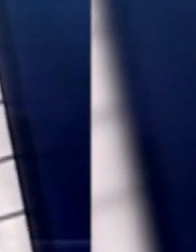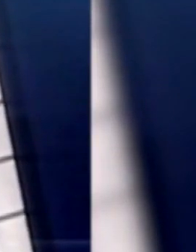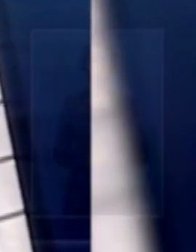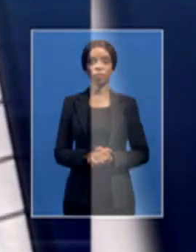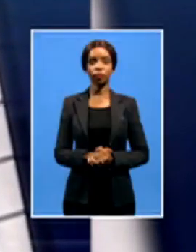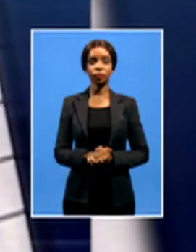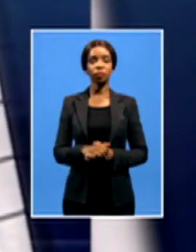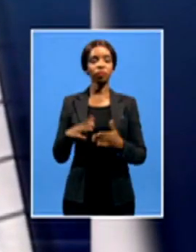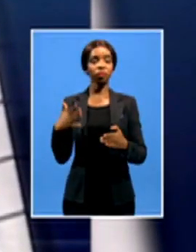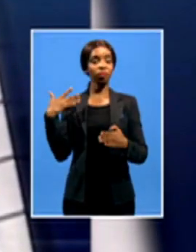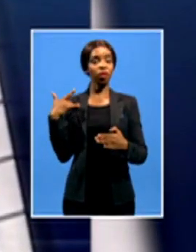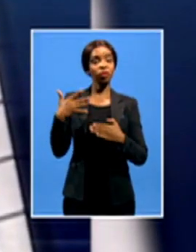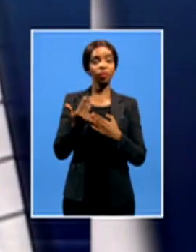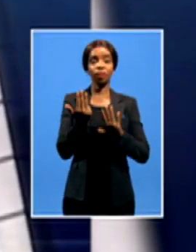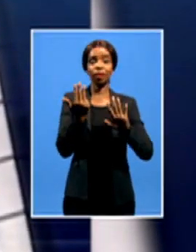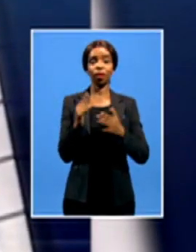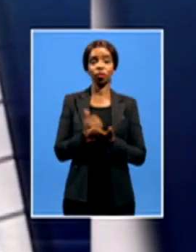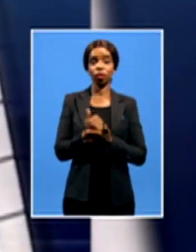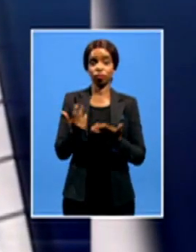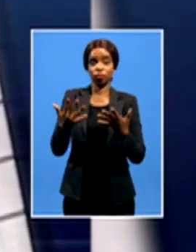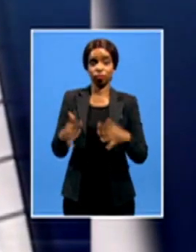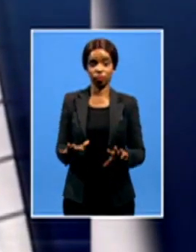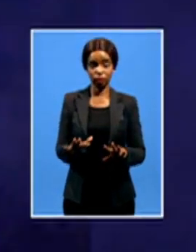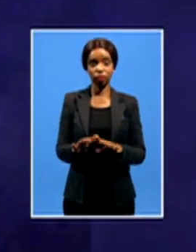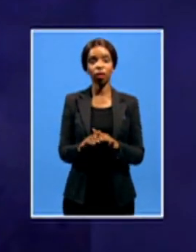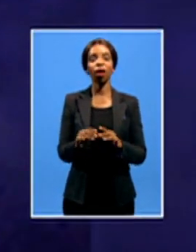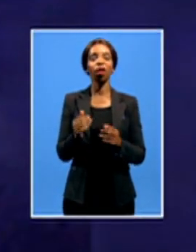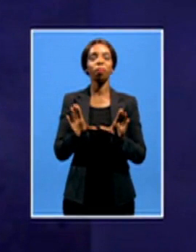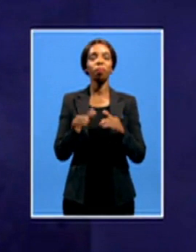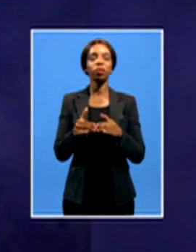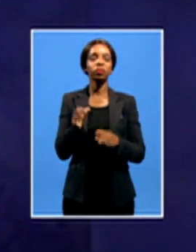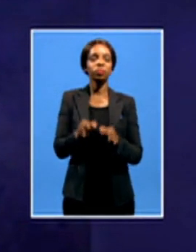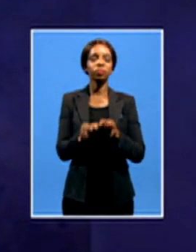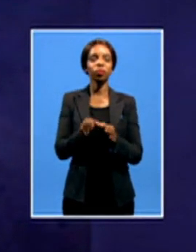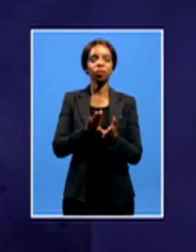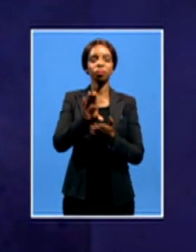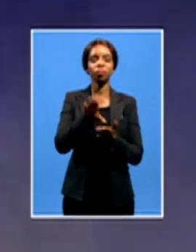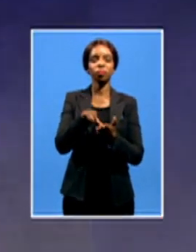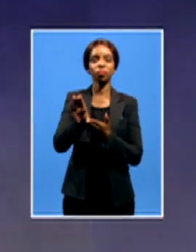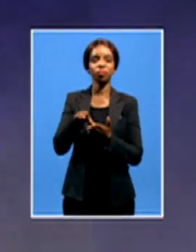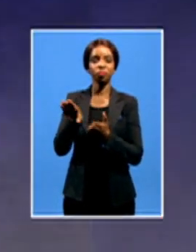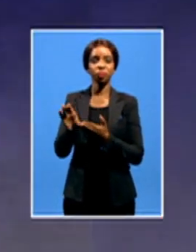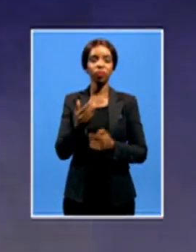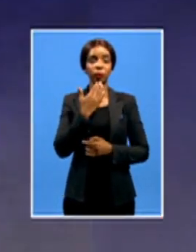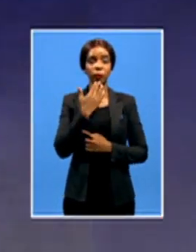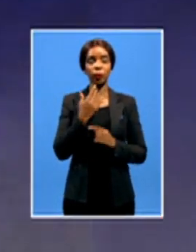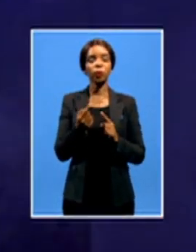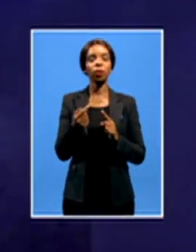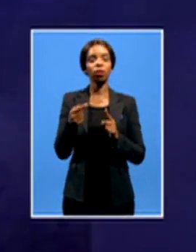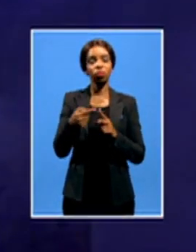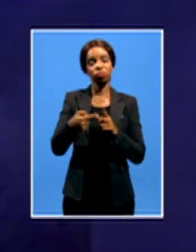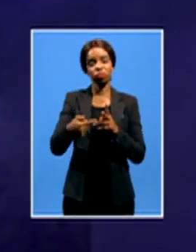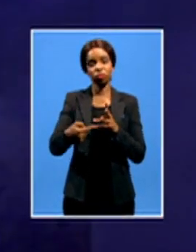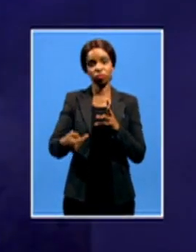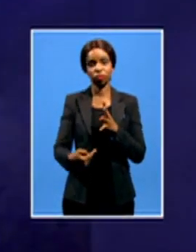So far, only 9 registered political parties have received payments. The ANC, National Party, Democratic Party, Freedom